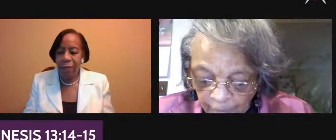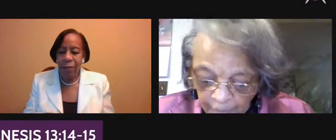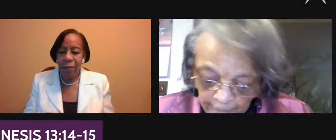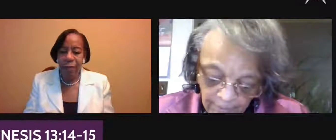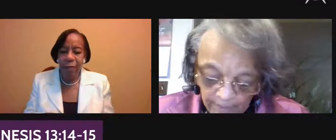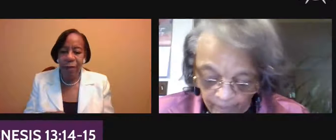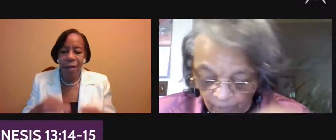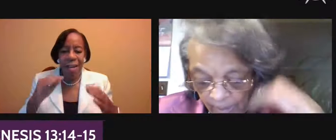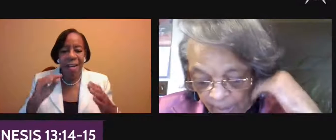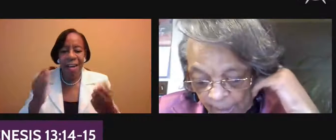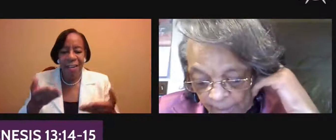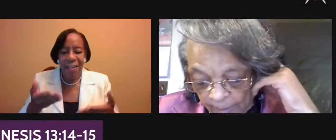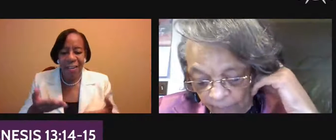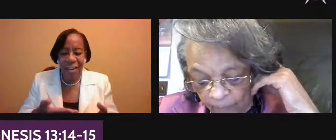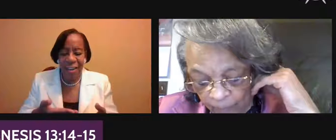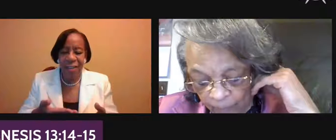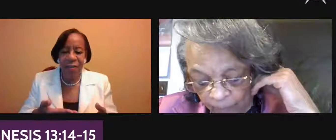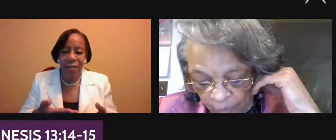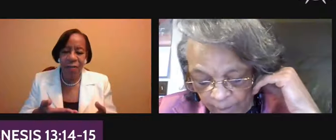Greetings.